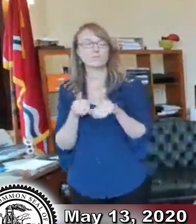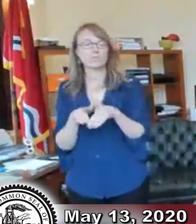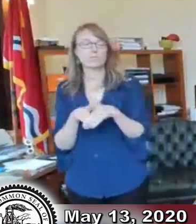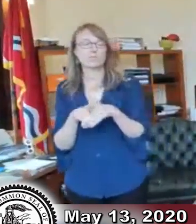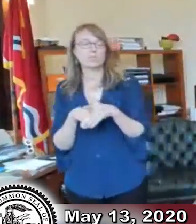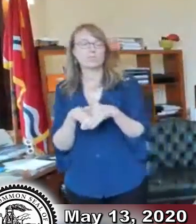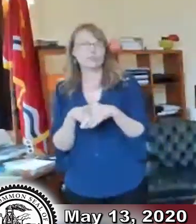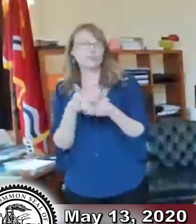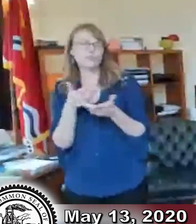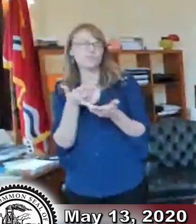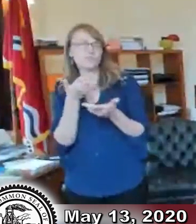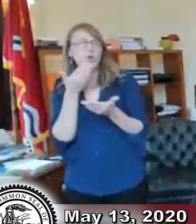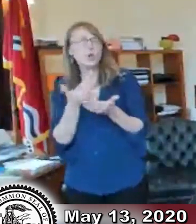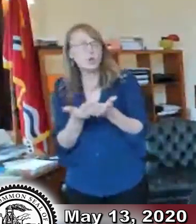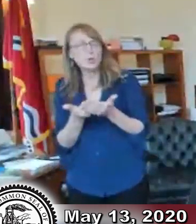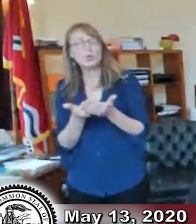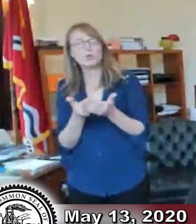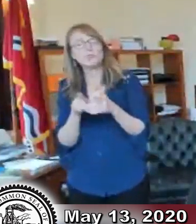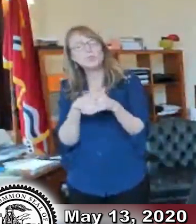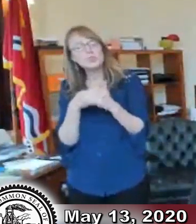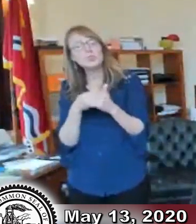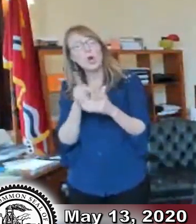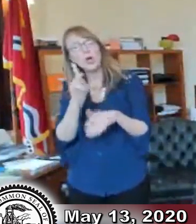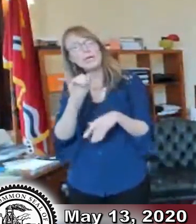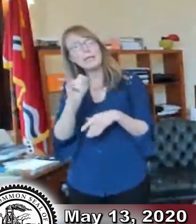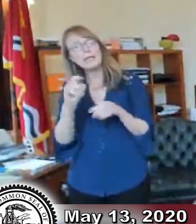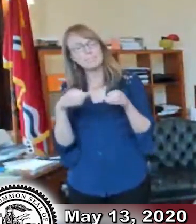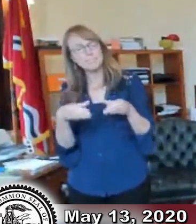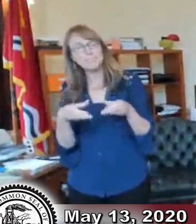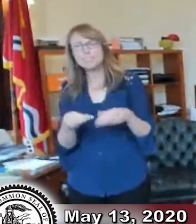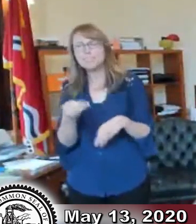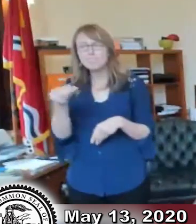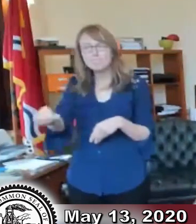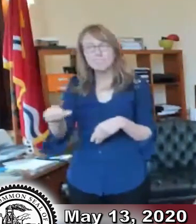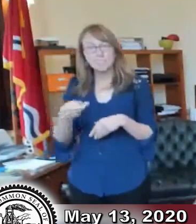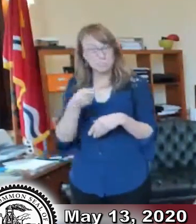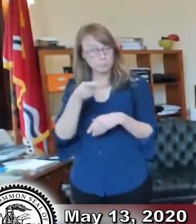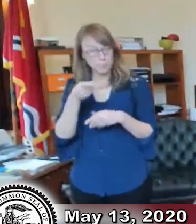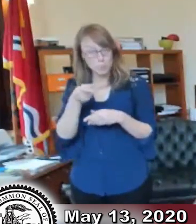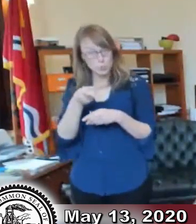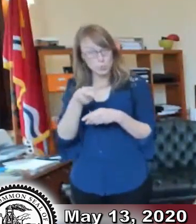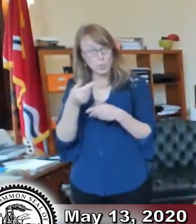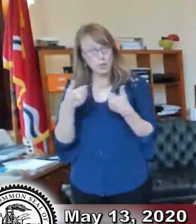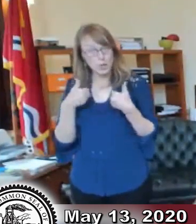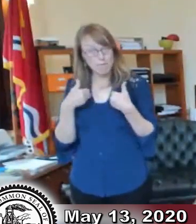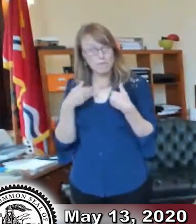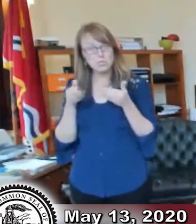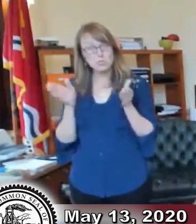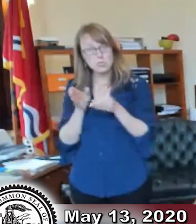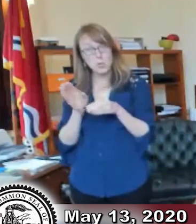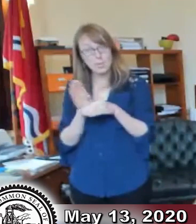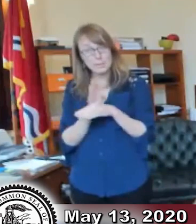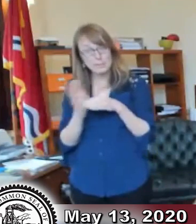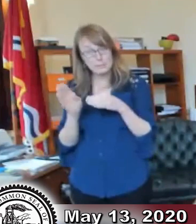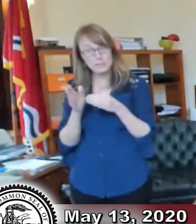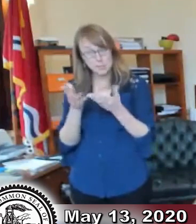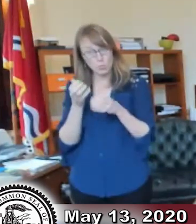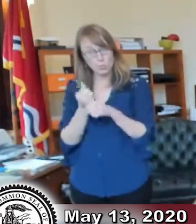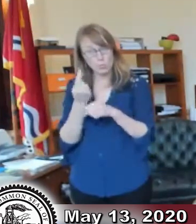To register to get a starter kit, all you have to do is email restart St.